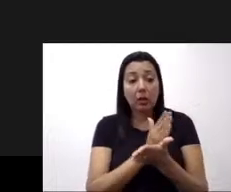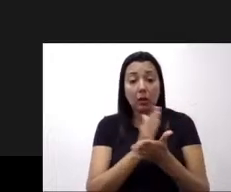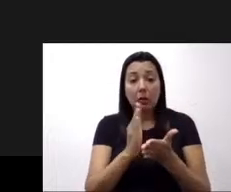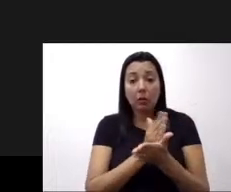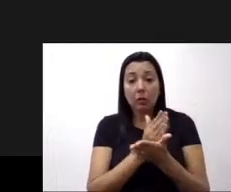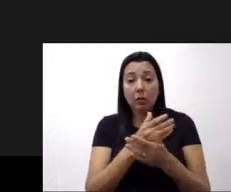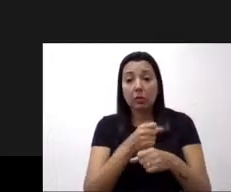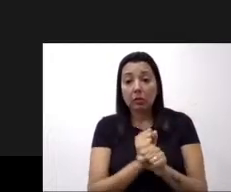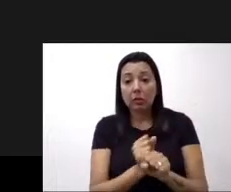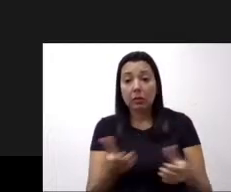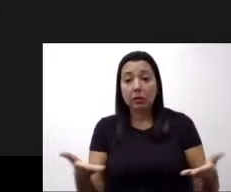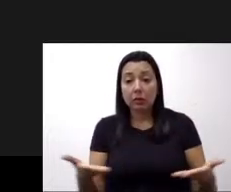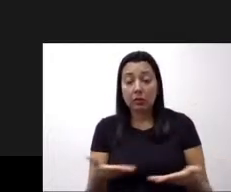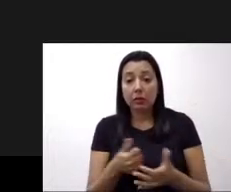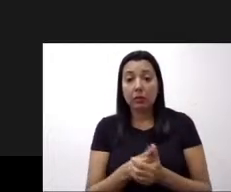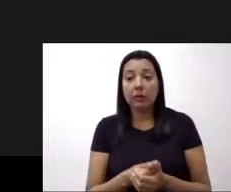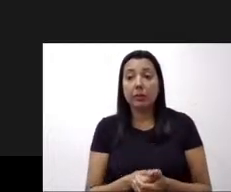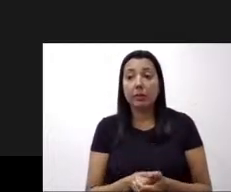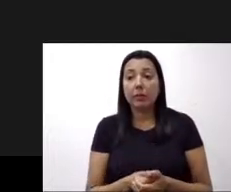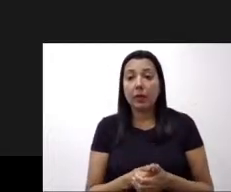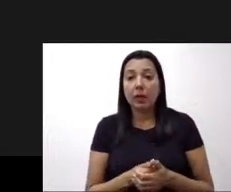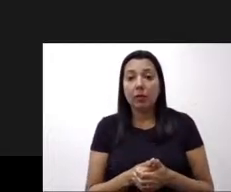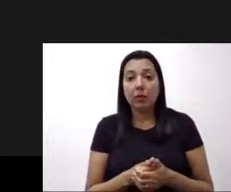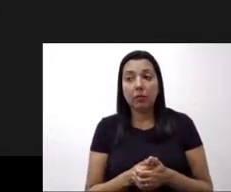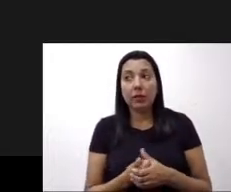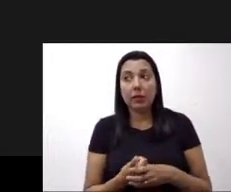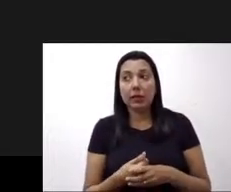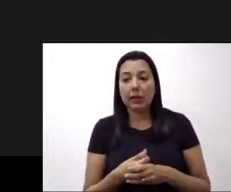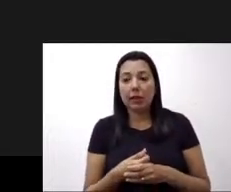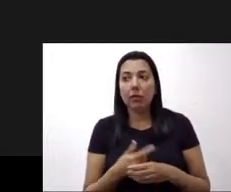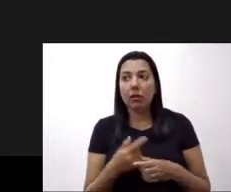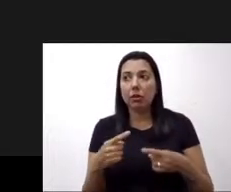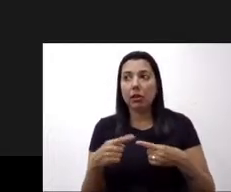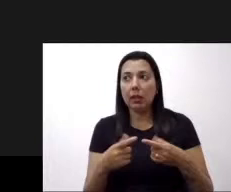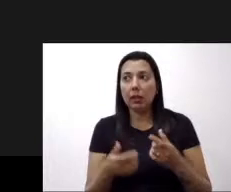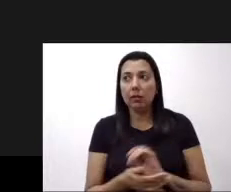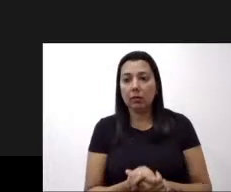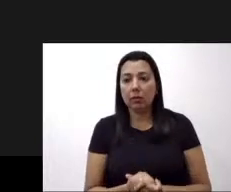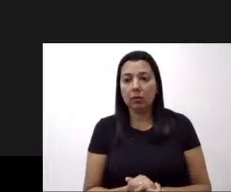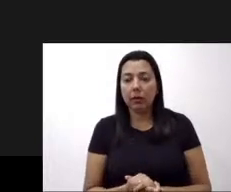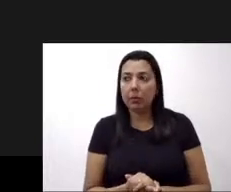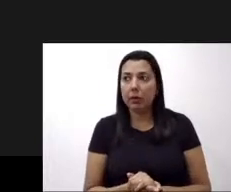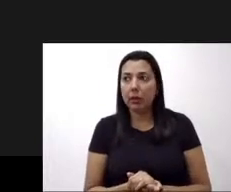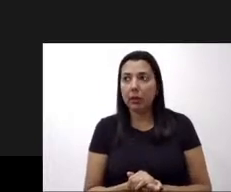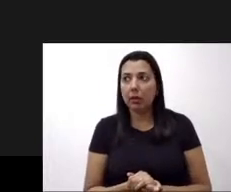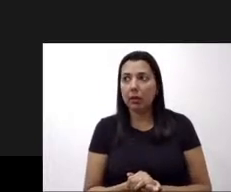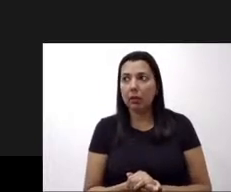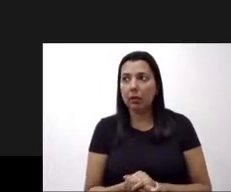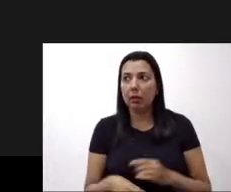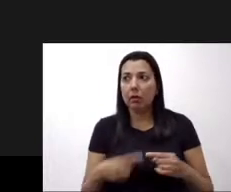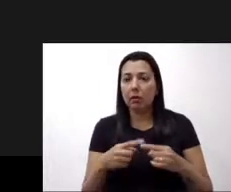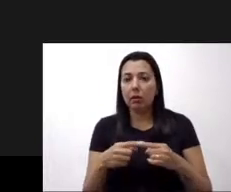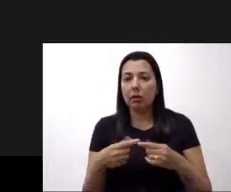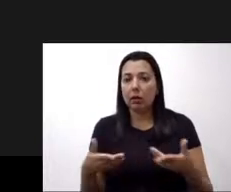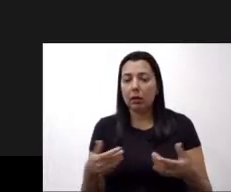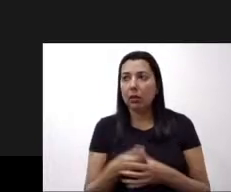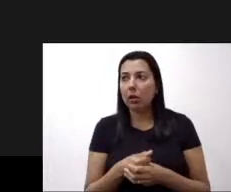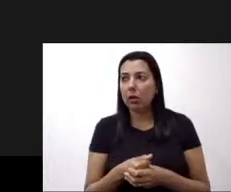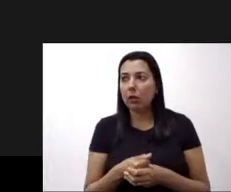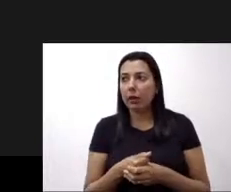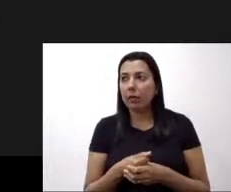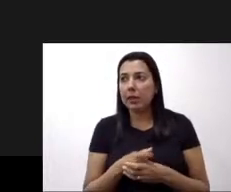approach, to explain you what is the main, where it's come from, and what is the